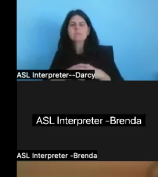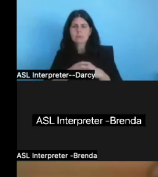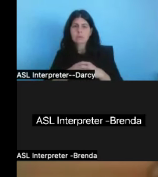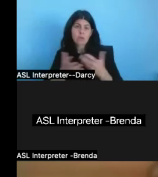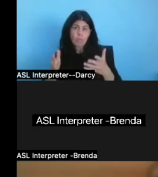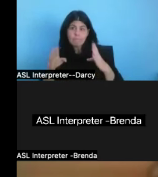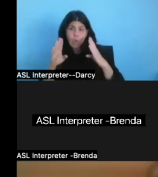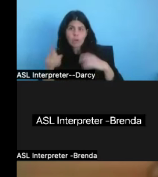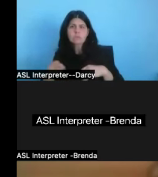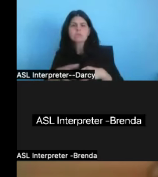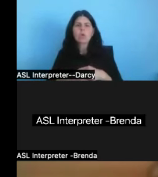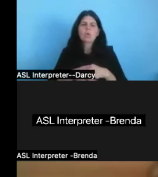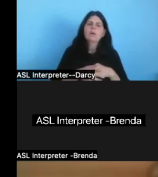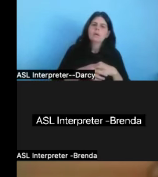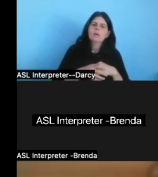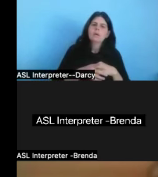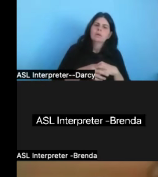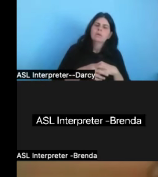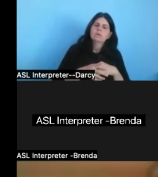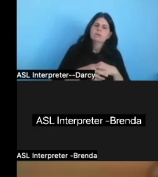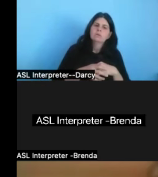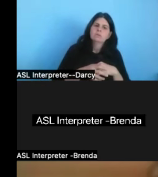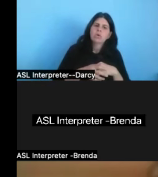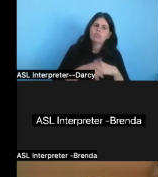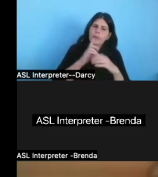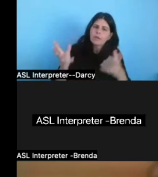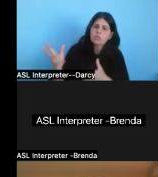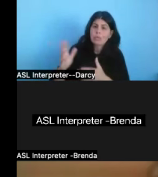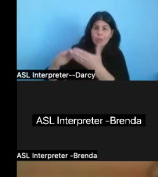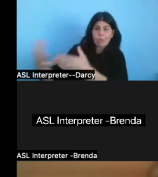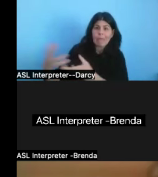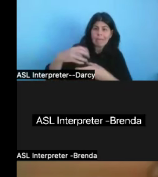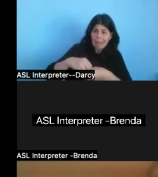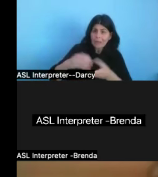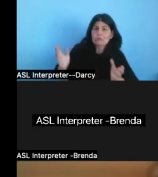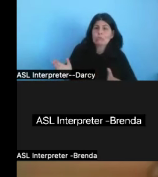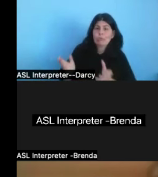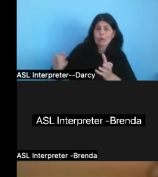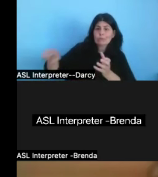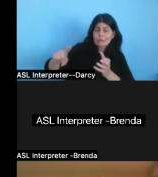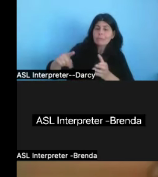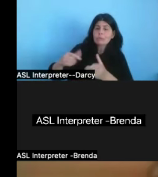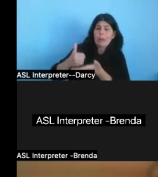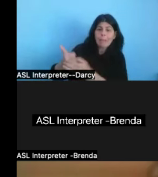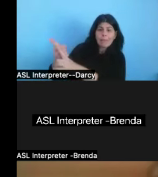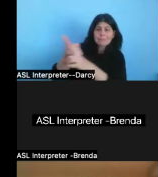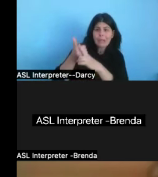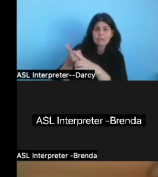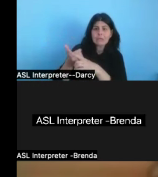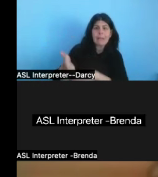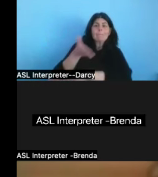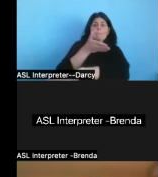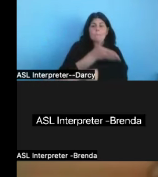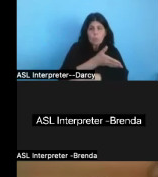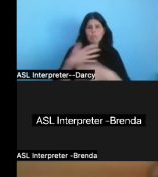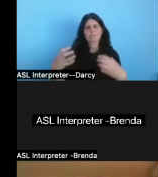infrastructure system serving your communities to encourage them to help improve their resilience, because not all